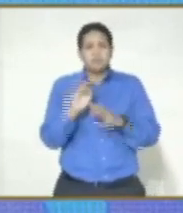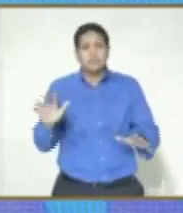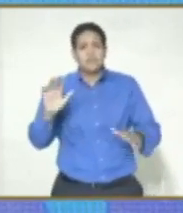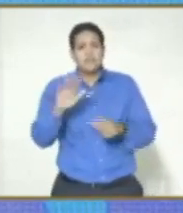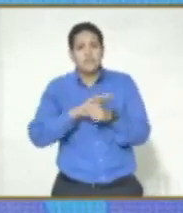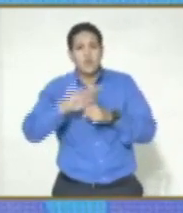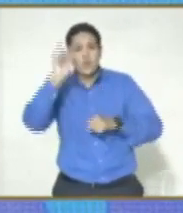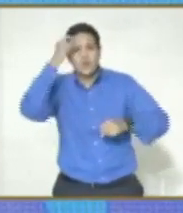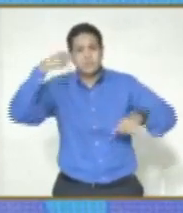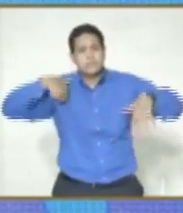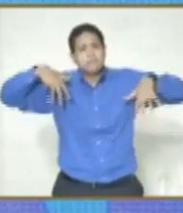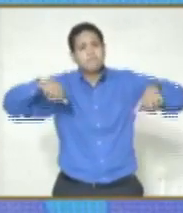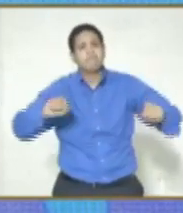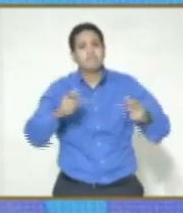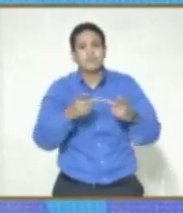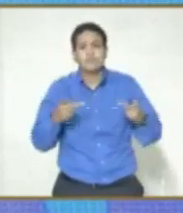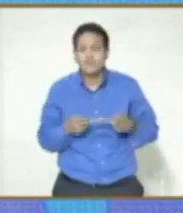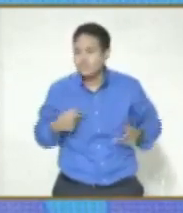Local Government,